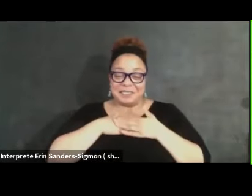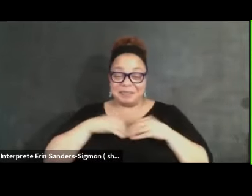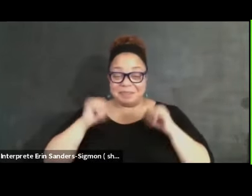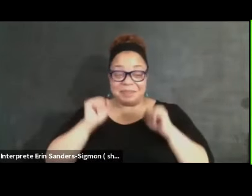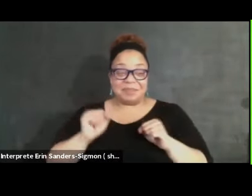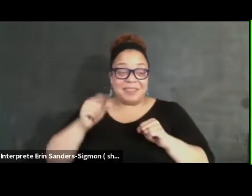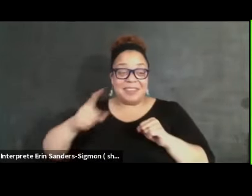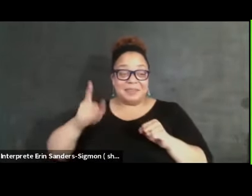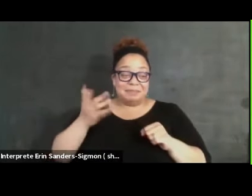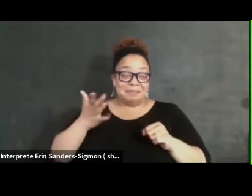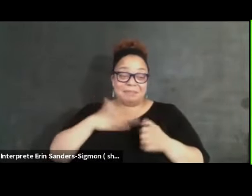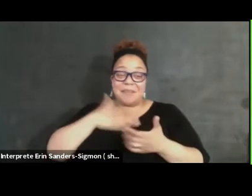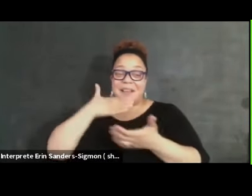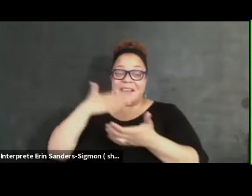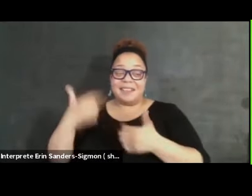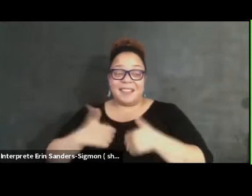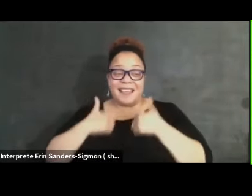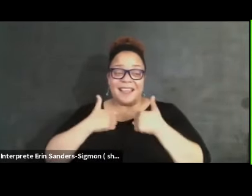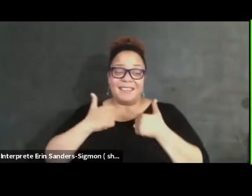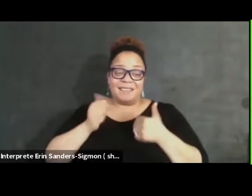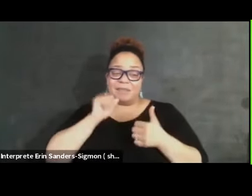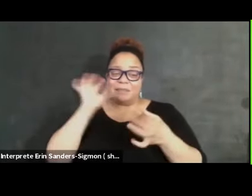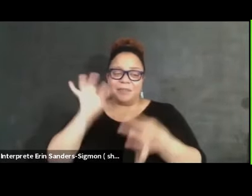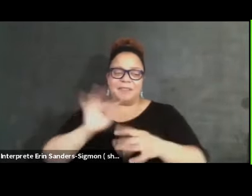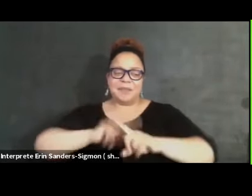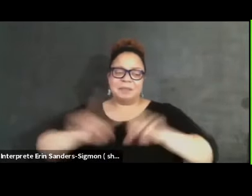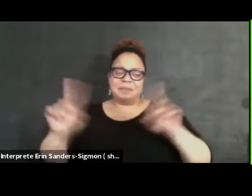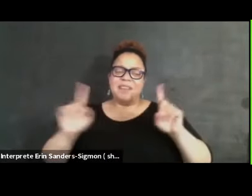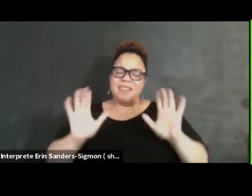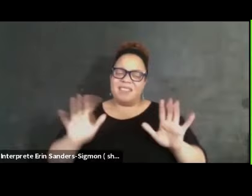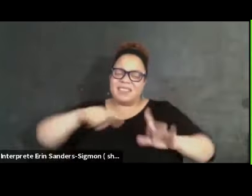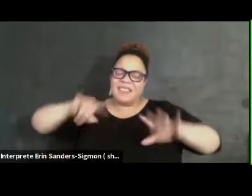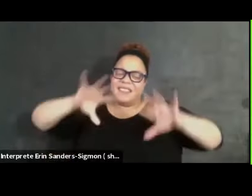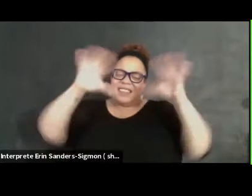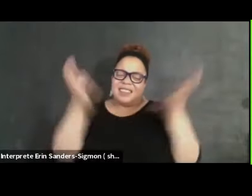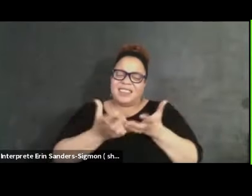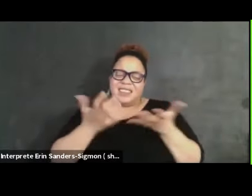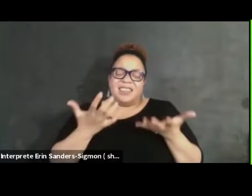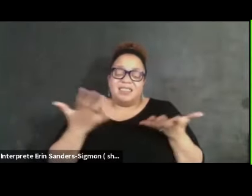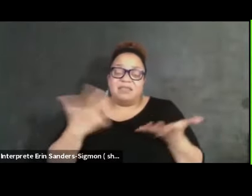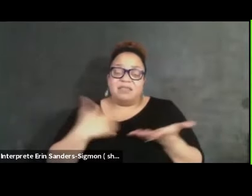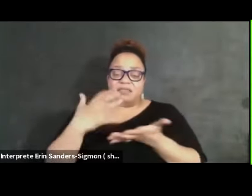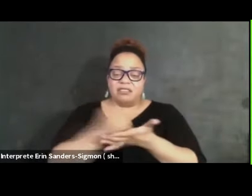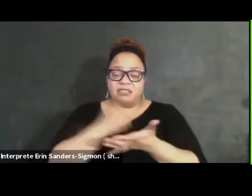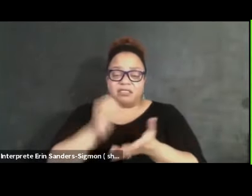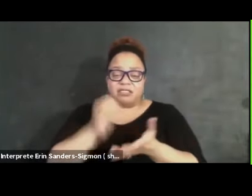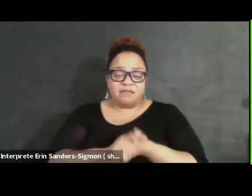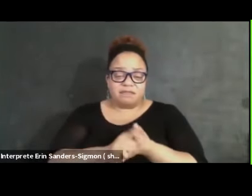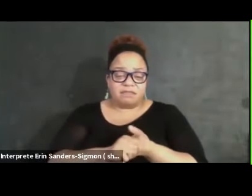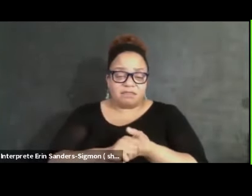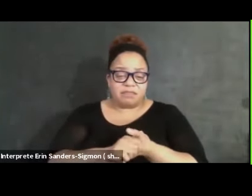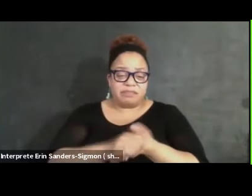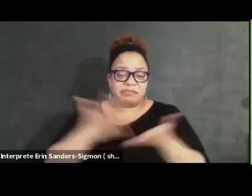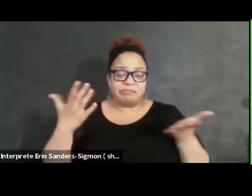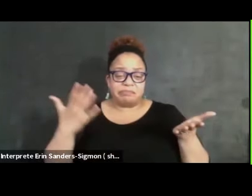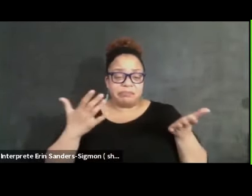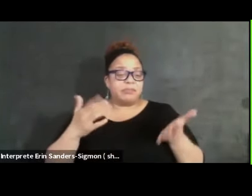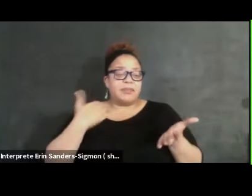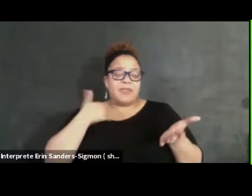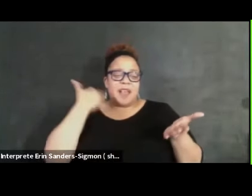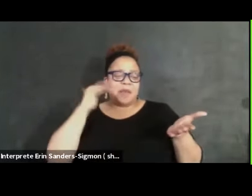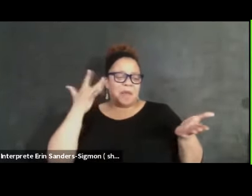not be perfect, but the situation is not what I deserve. I don't even know why I'm being pulled over. I'm just on my way to